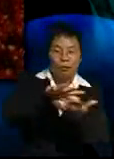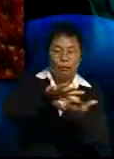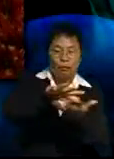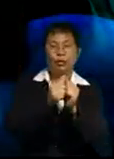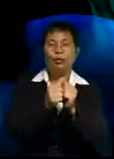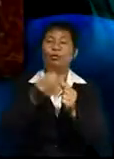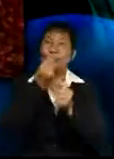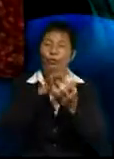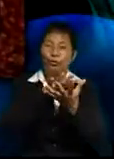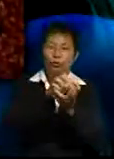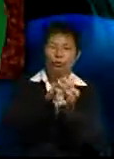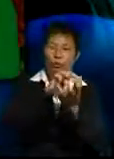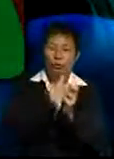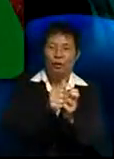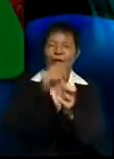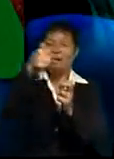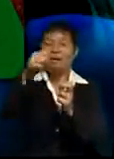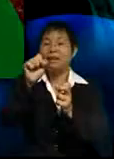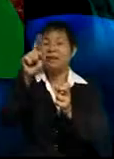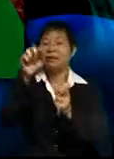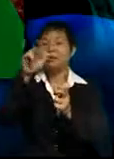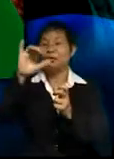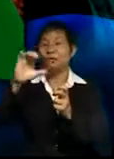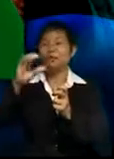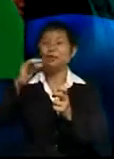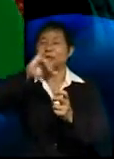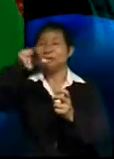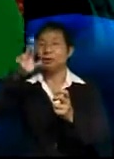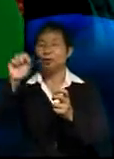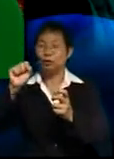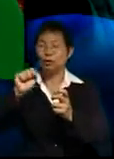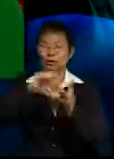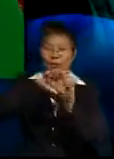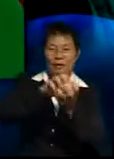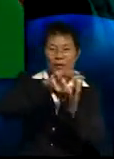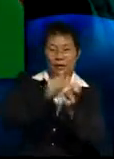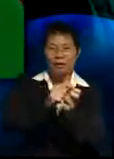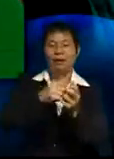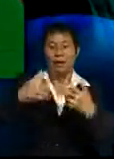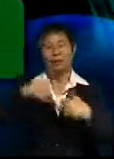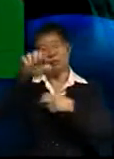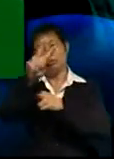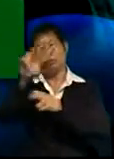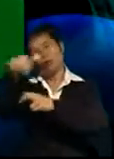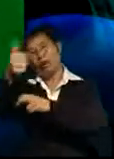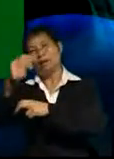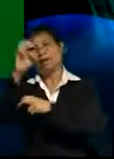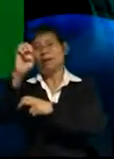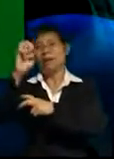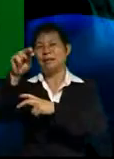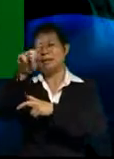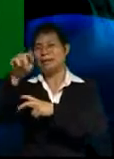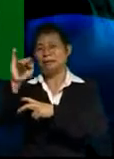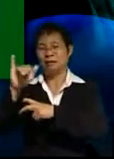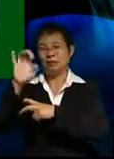food. Gastric juice contains hydrochloric acid and two other enzymes, renin